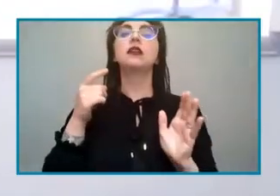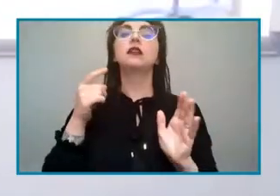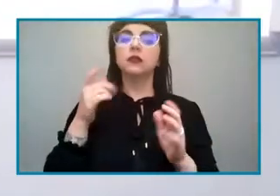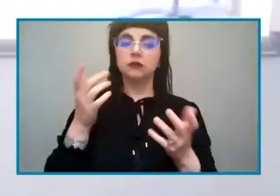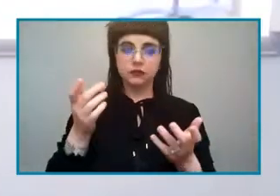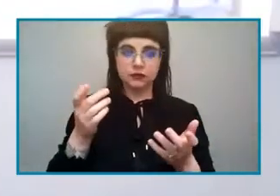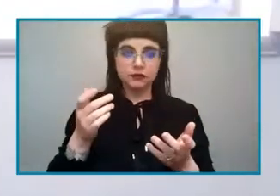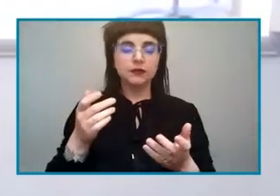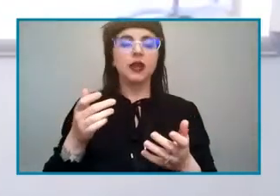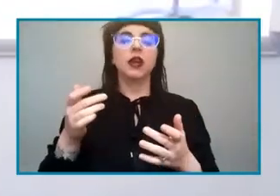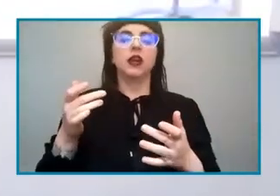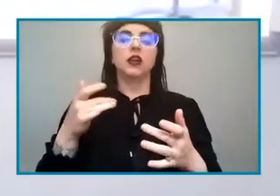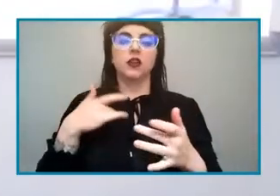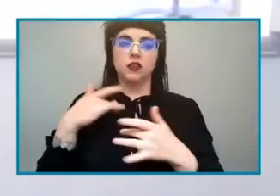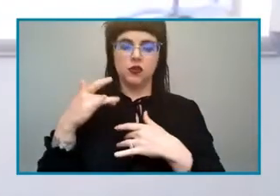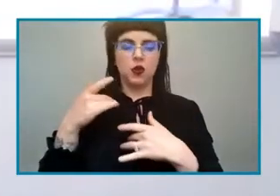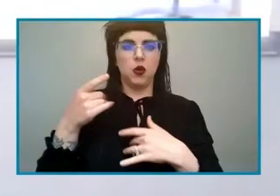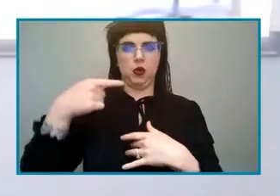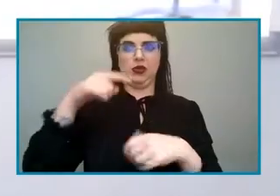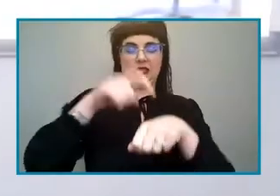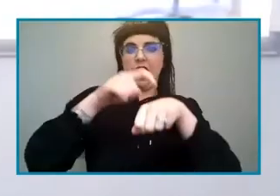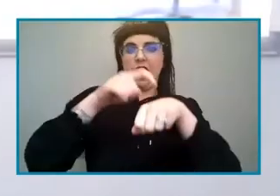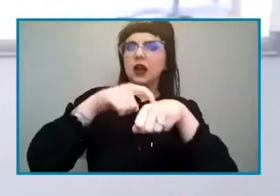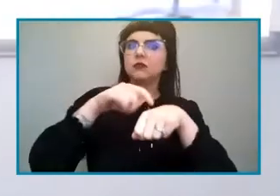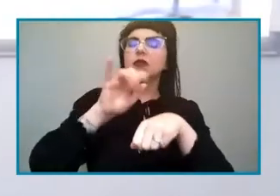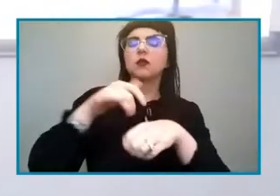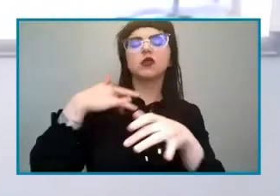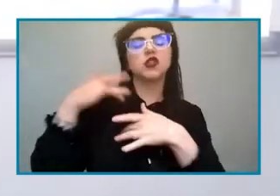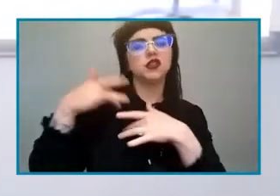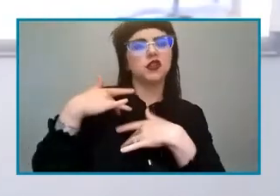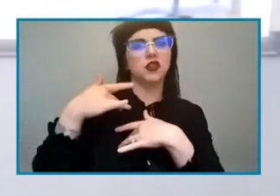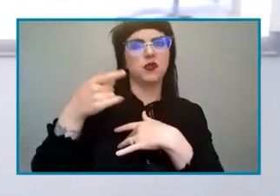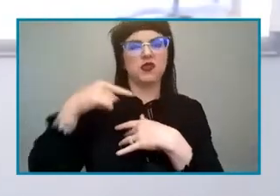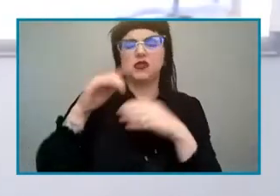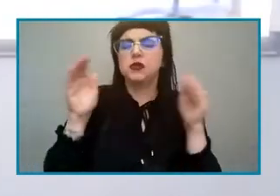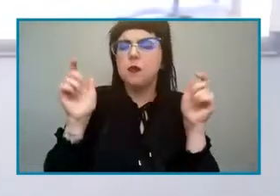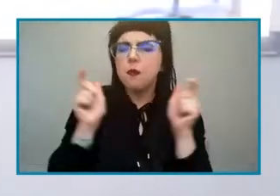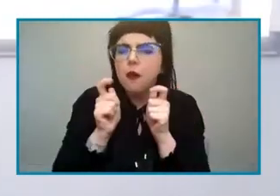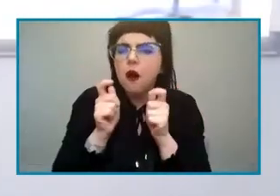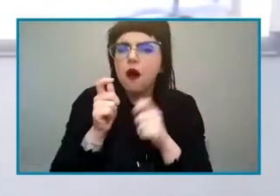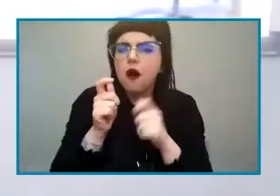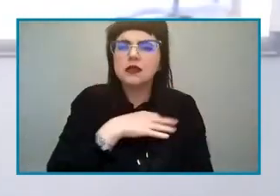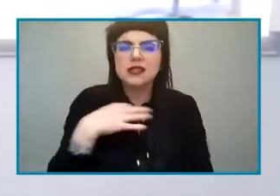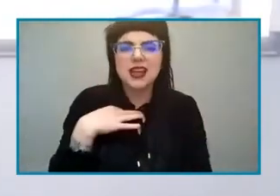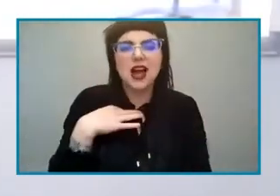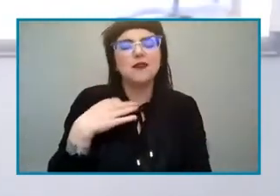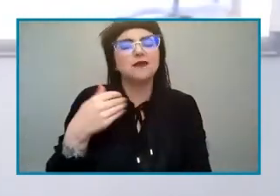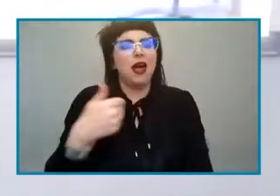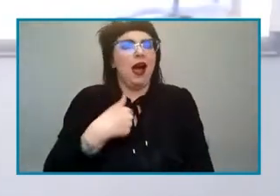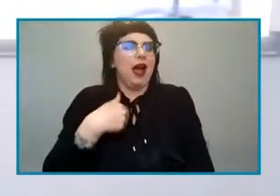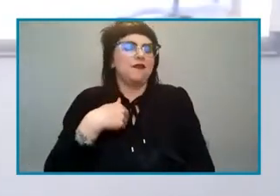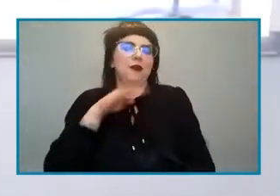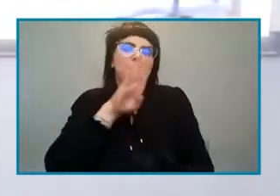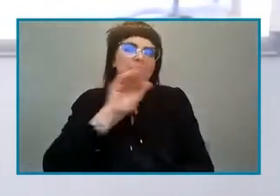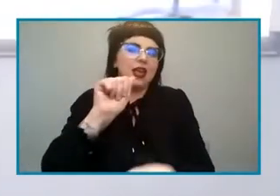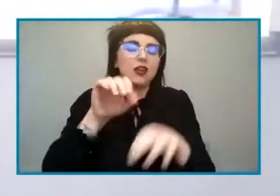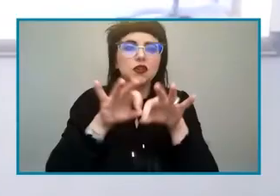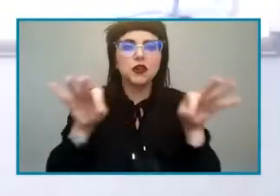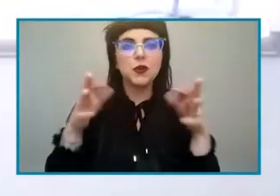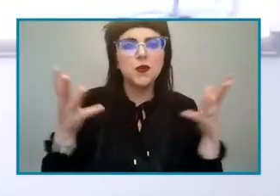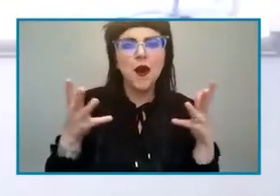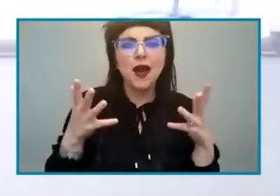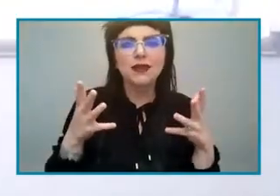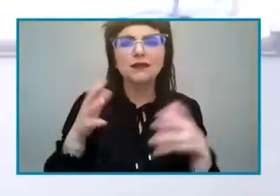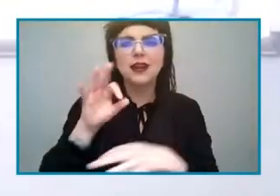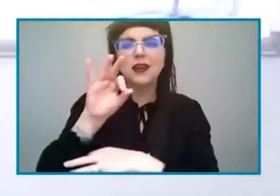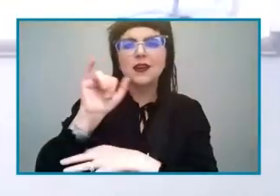have 2 staff, and everybody else is a volunteer. And I have a bachelor's of fine arts, and I have tangential information